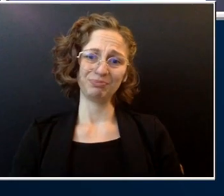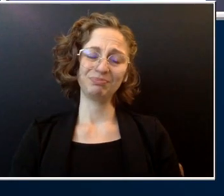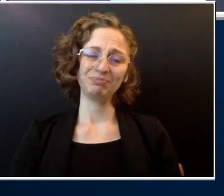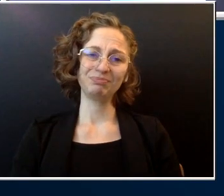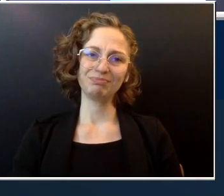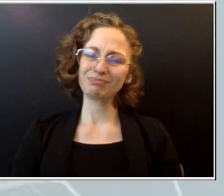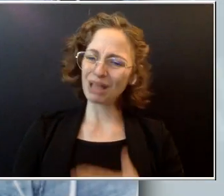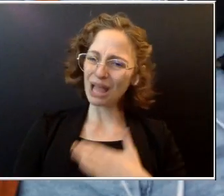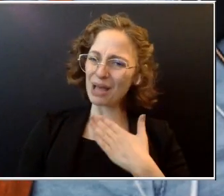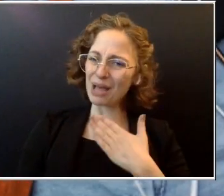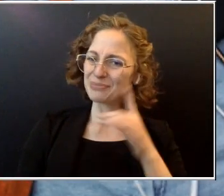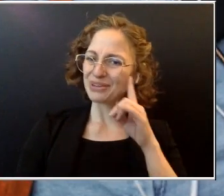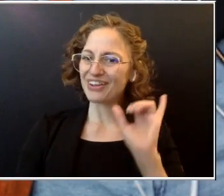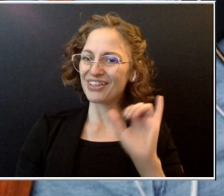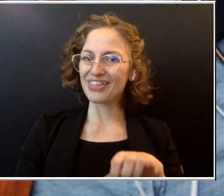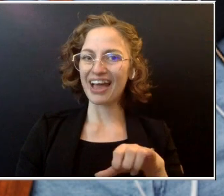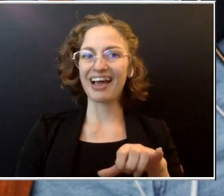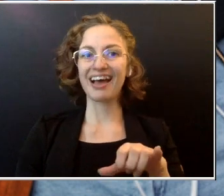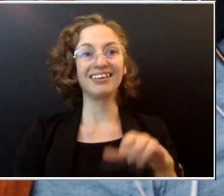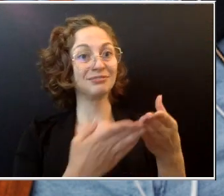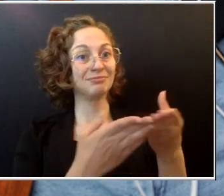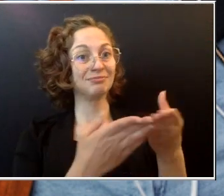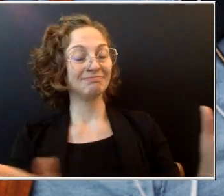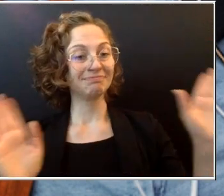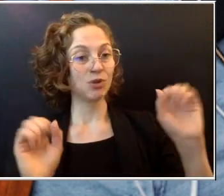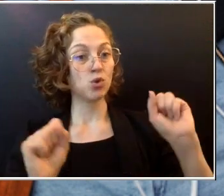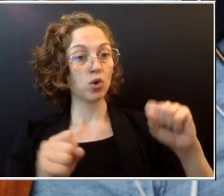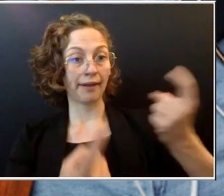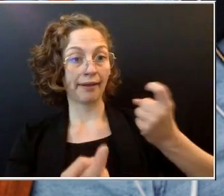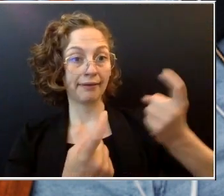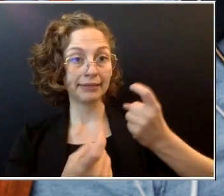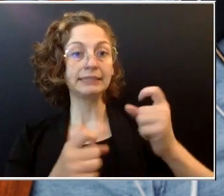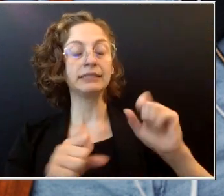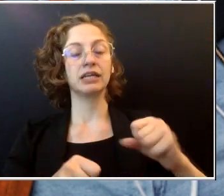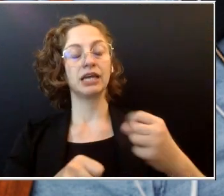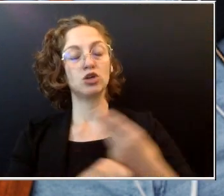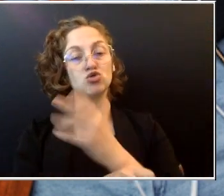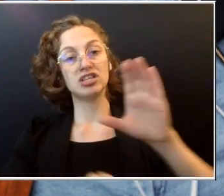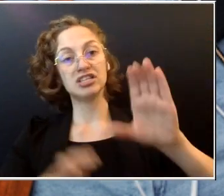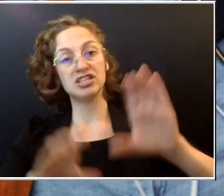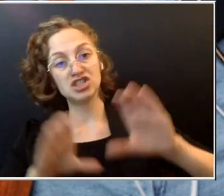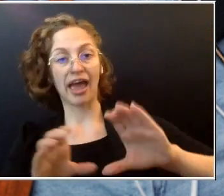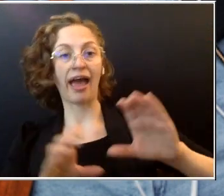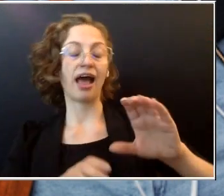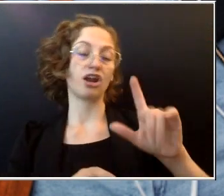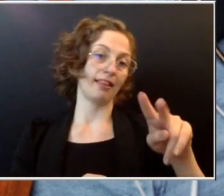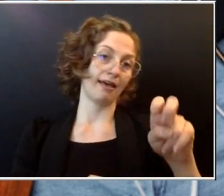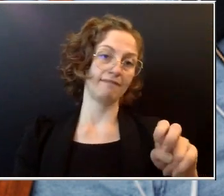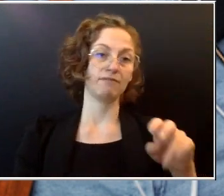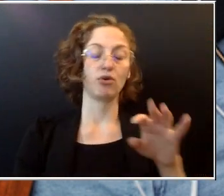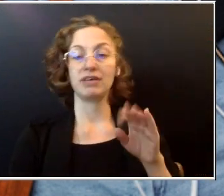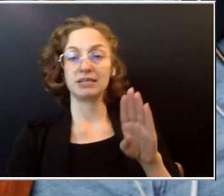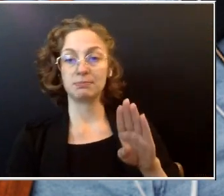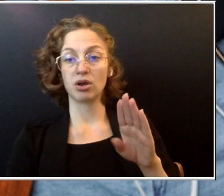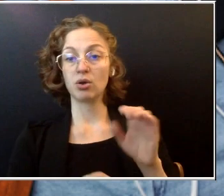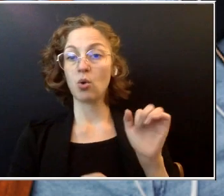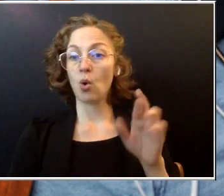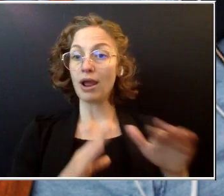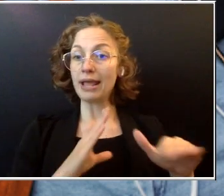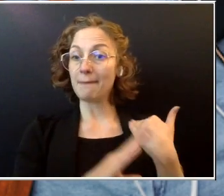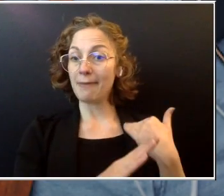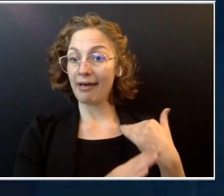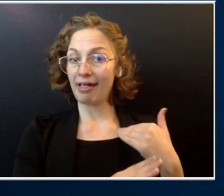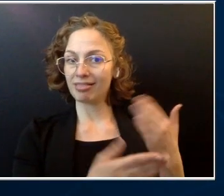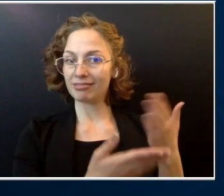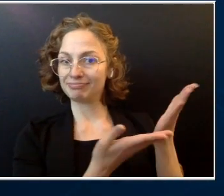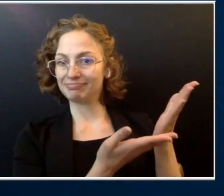questions. You can use the chat on YouTube or Facebook. You can tweet us or email the Medical News Network. The info is right there on your screen. Let's check in with Dr. Dana Hawkinson, Medical